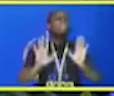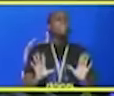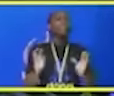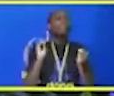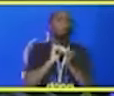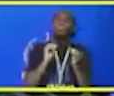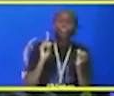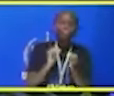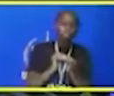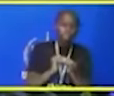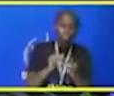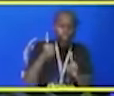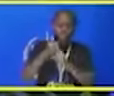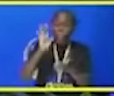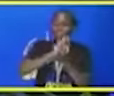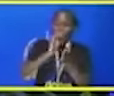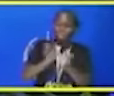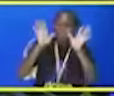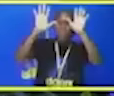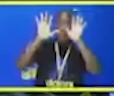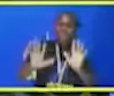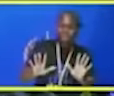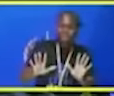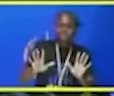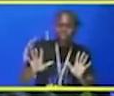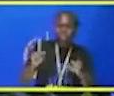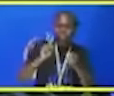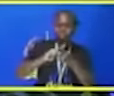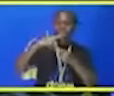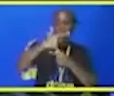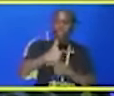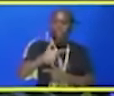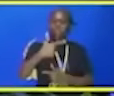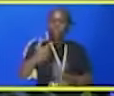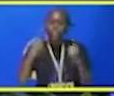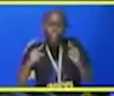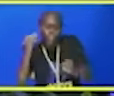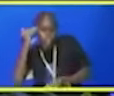a sign and a wonder to a generation when you know the ways of God.